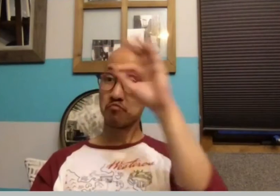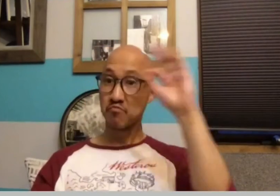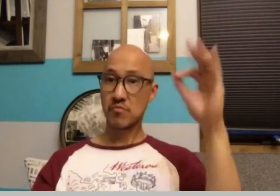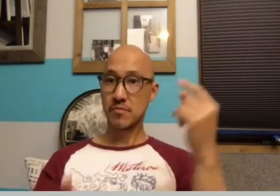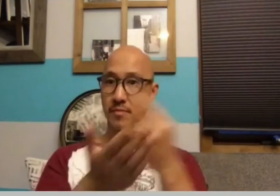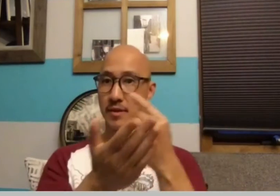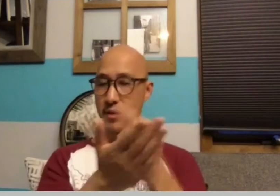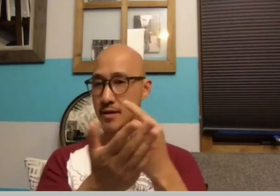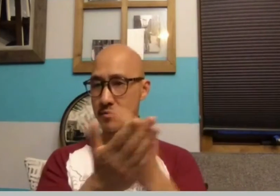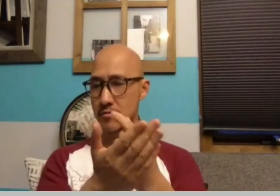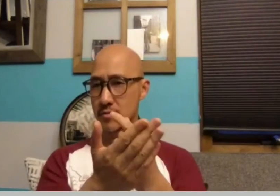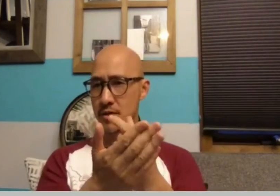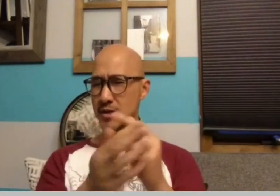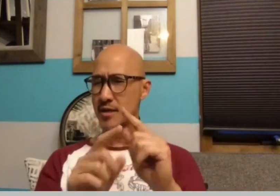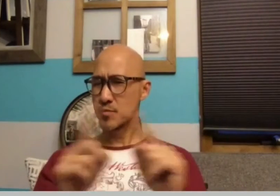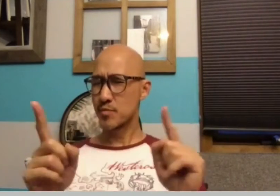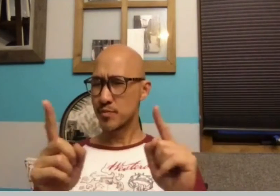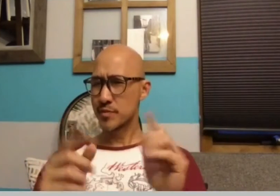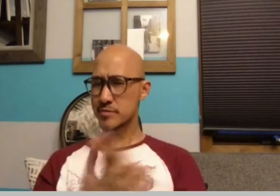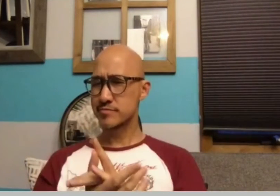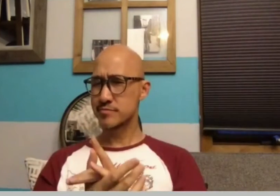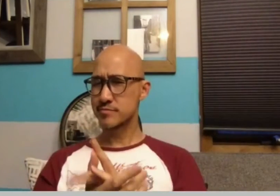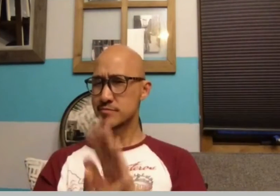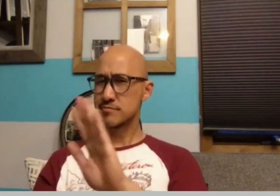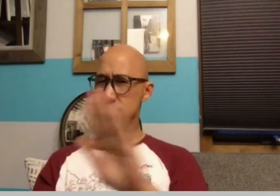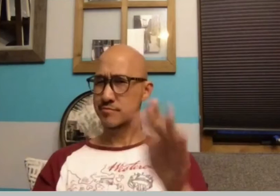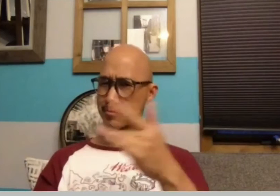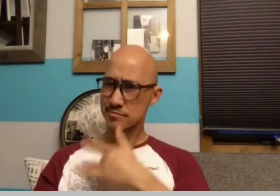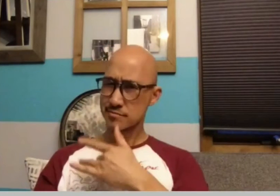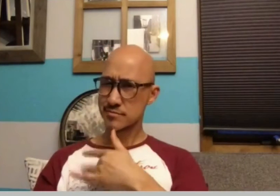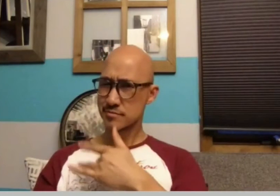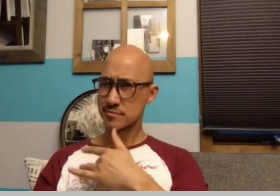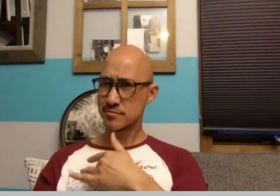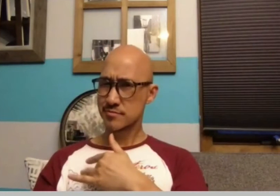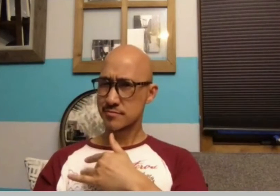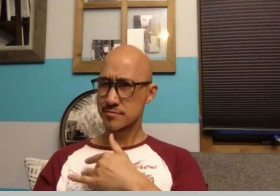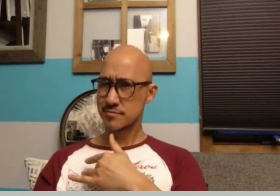end there? Does that mean, great, we've done it, we're the people of God, we do all the right things?